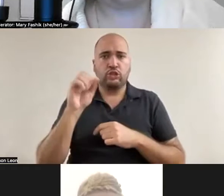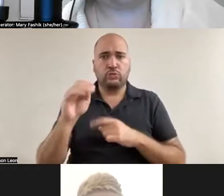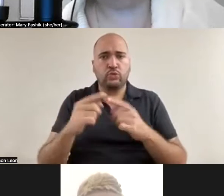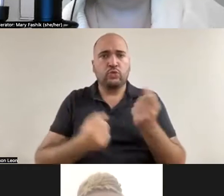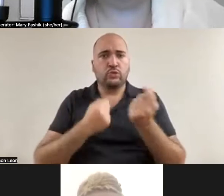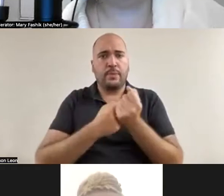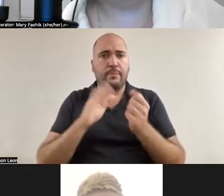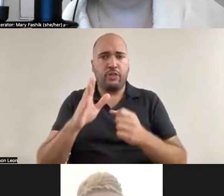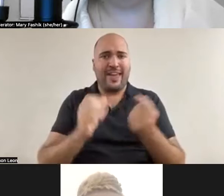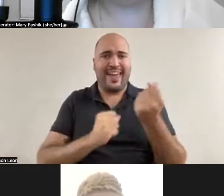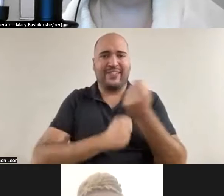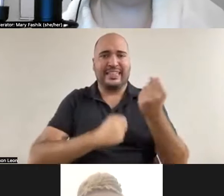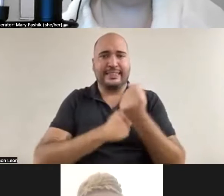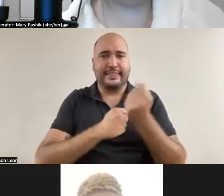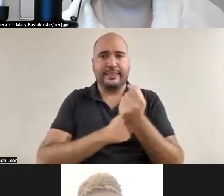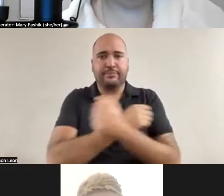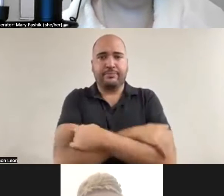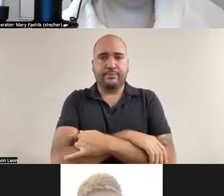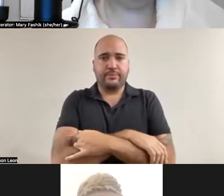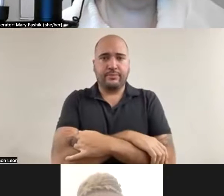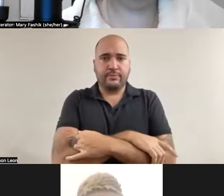their advocacy.